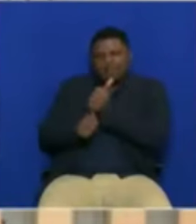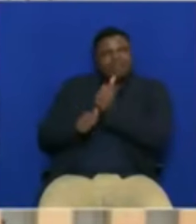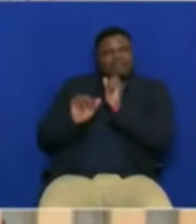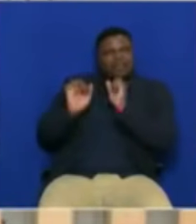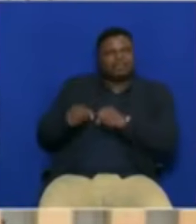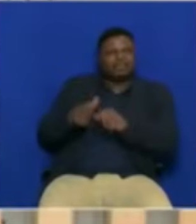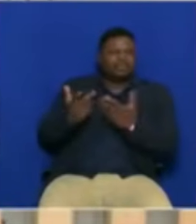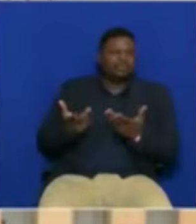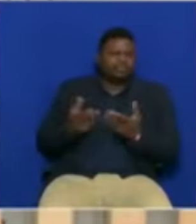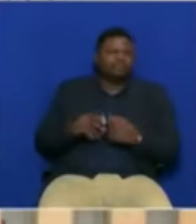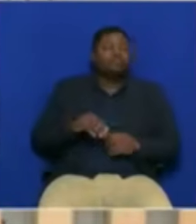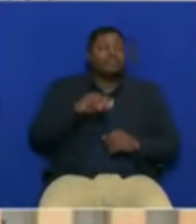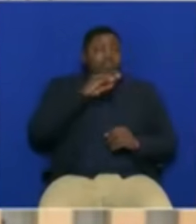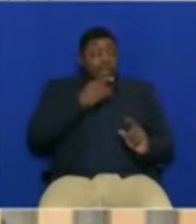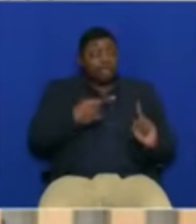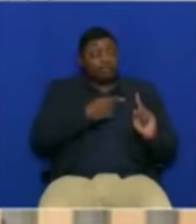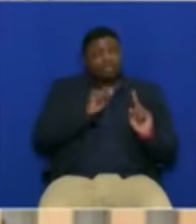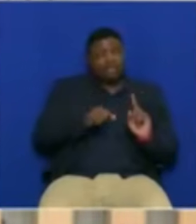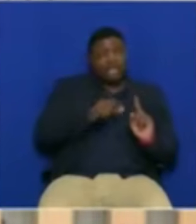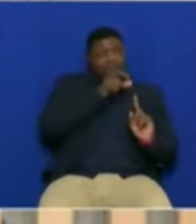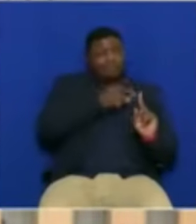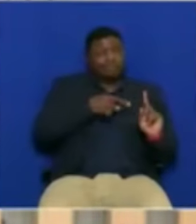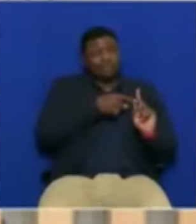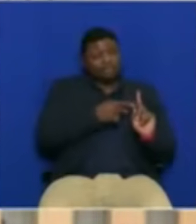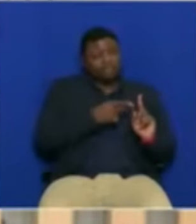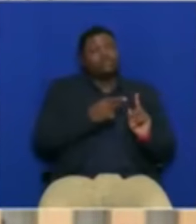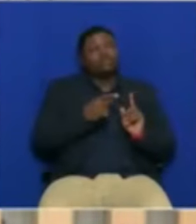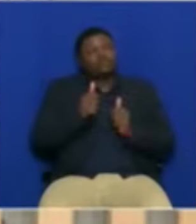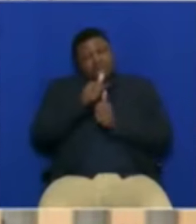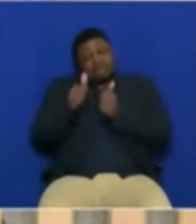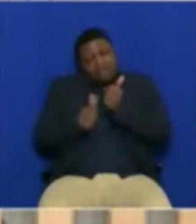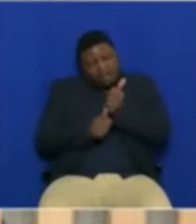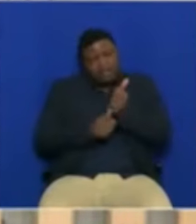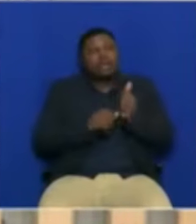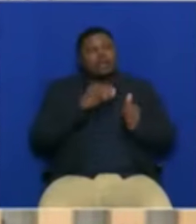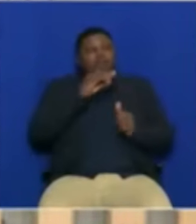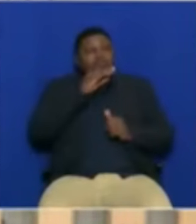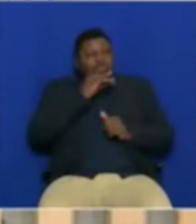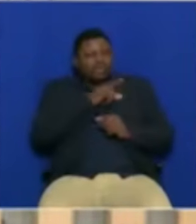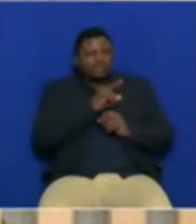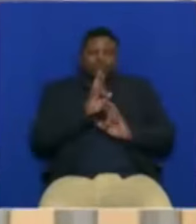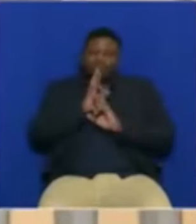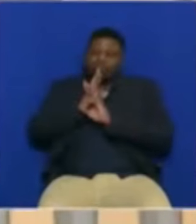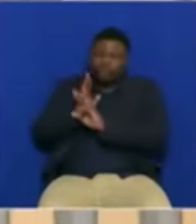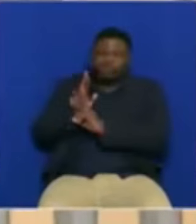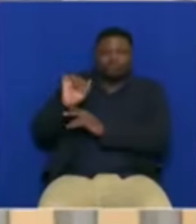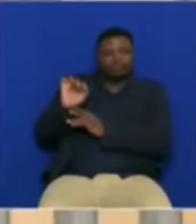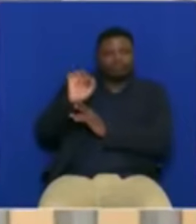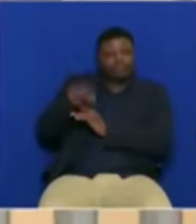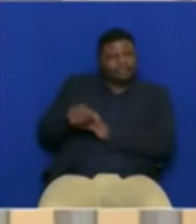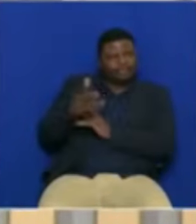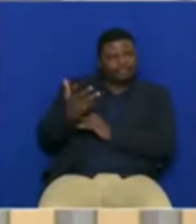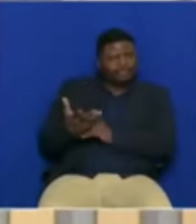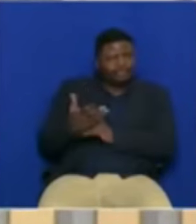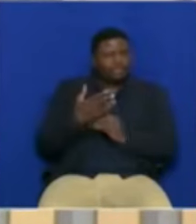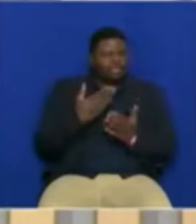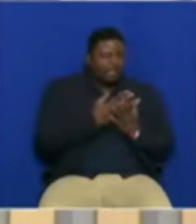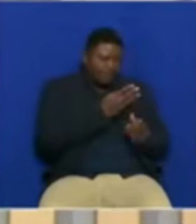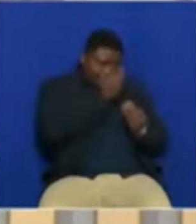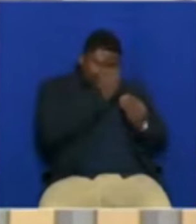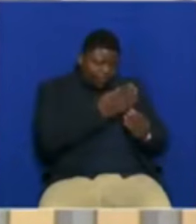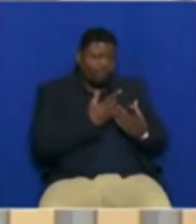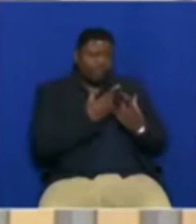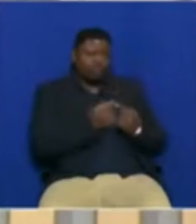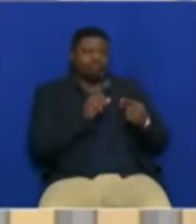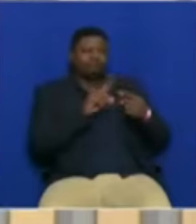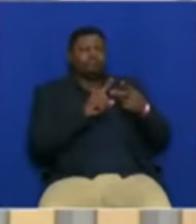you, and he executes such duties as you direct. Yes. But just to go back again, yeah, it's not me giving